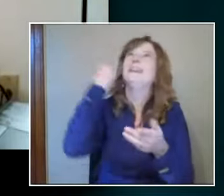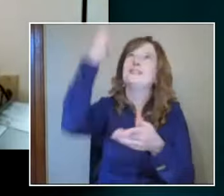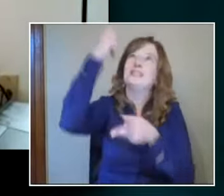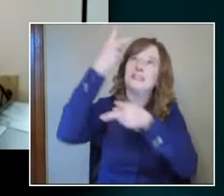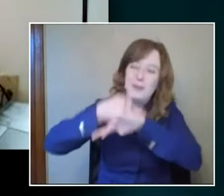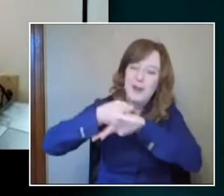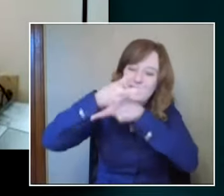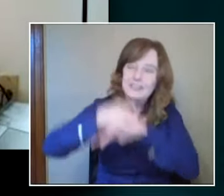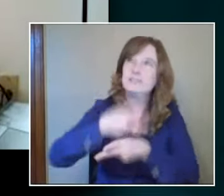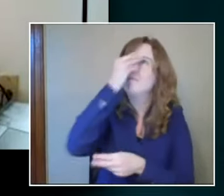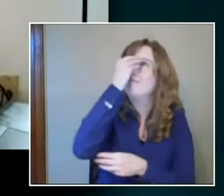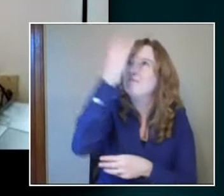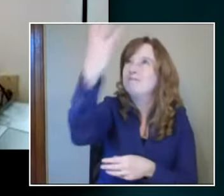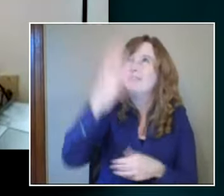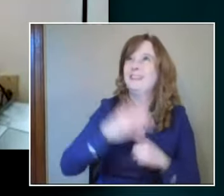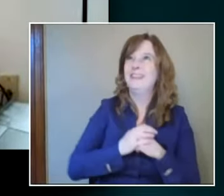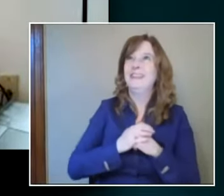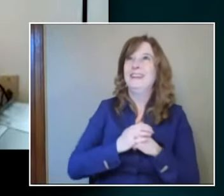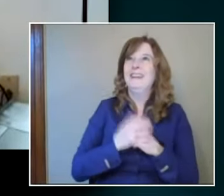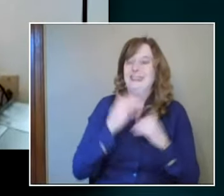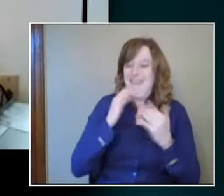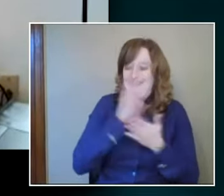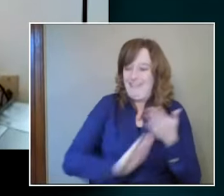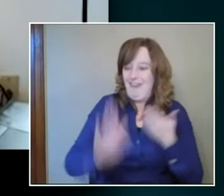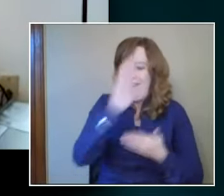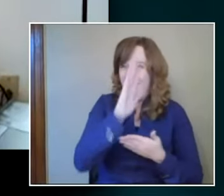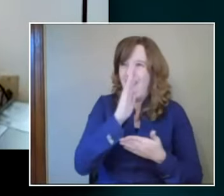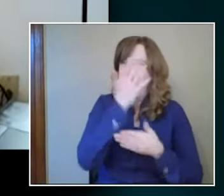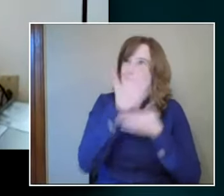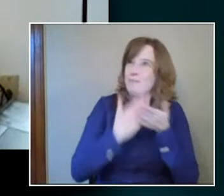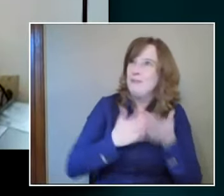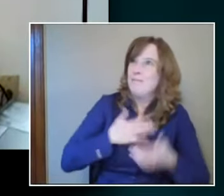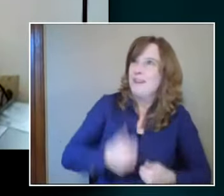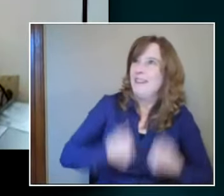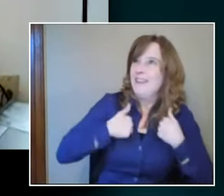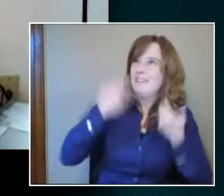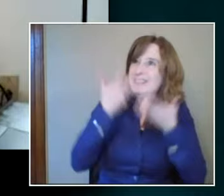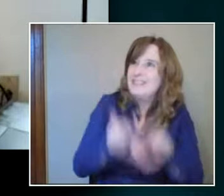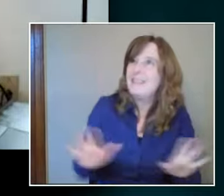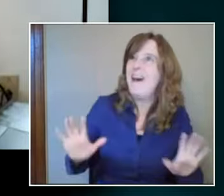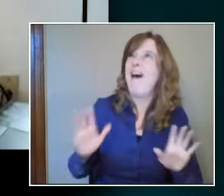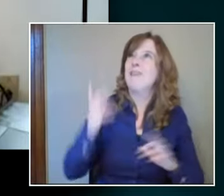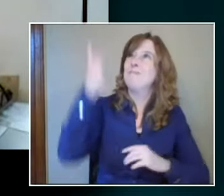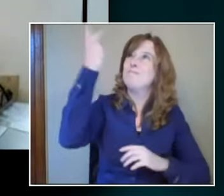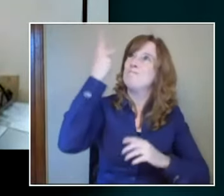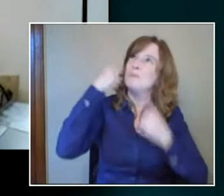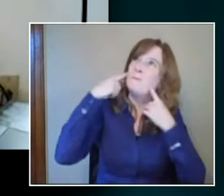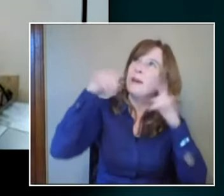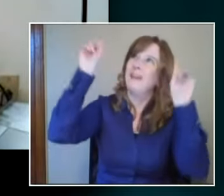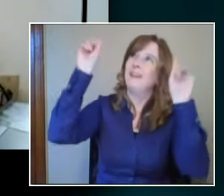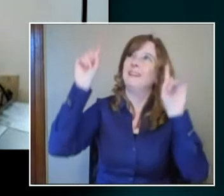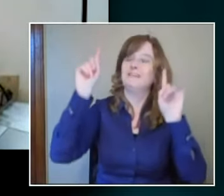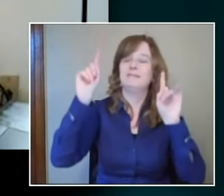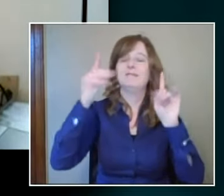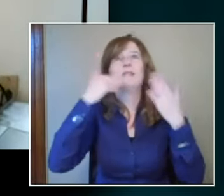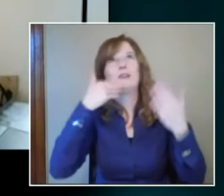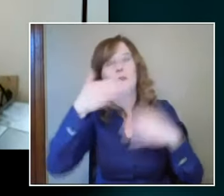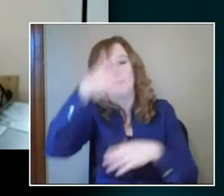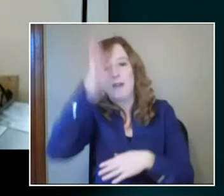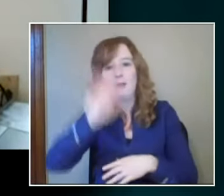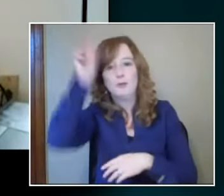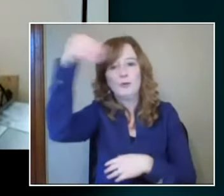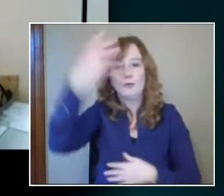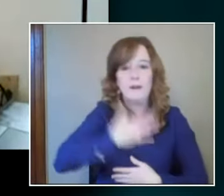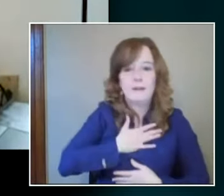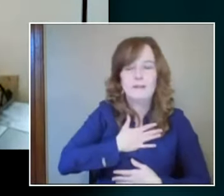this chapter is done. This chapter is done. We've made it. Without, you know, God's grace and God's mercy and his comfort